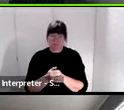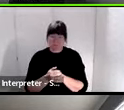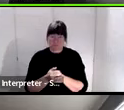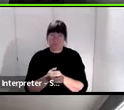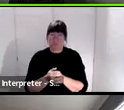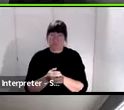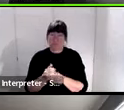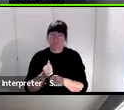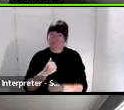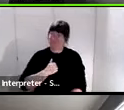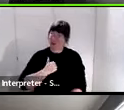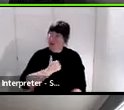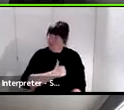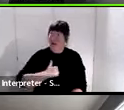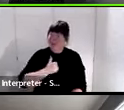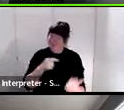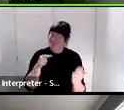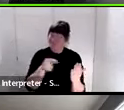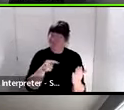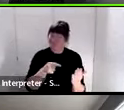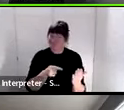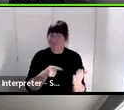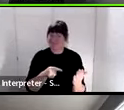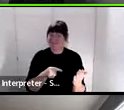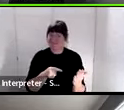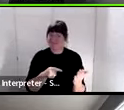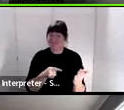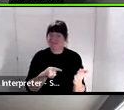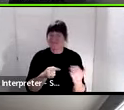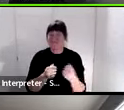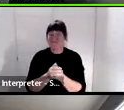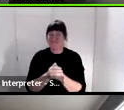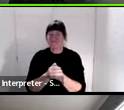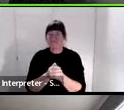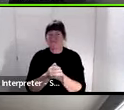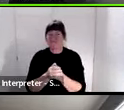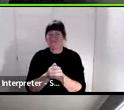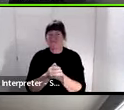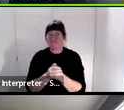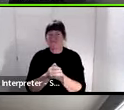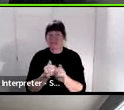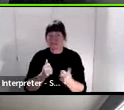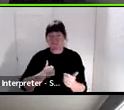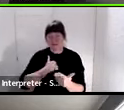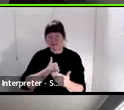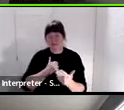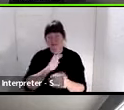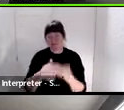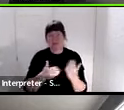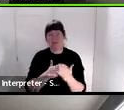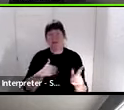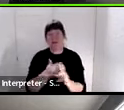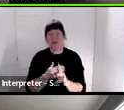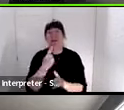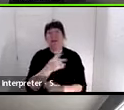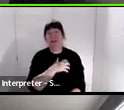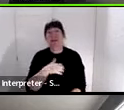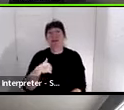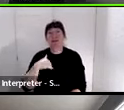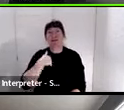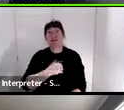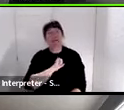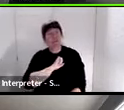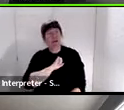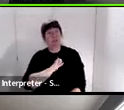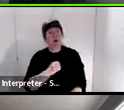my favourite, I think, thing that I have seen so far, and it says the government needs to be brave